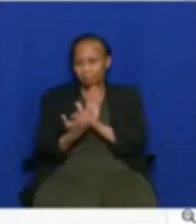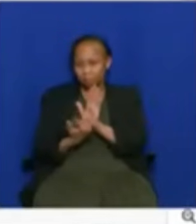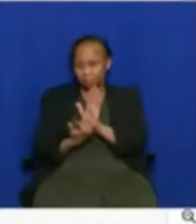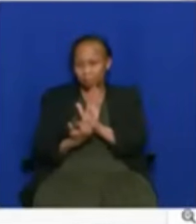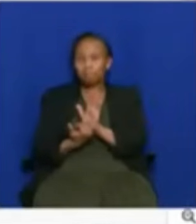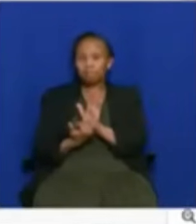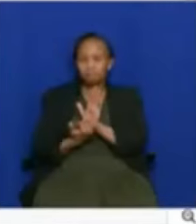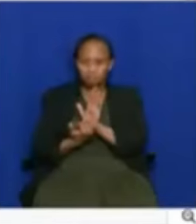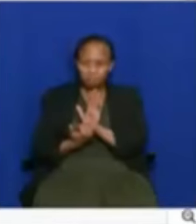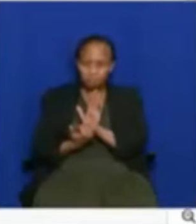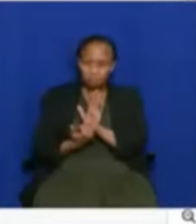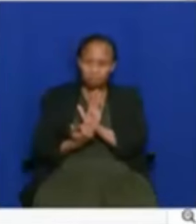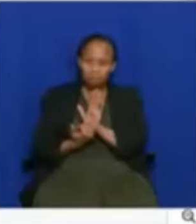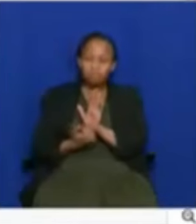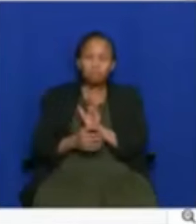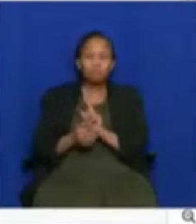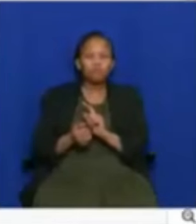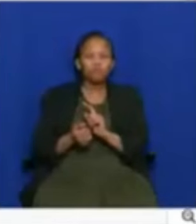Mrs. Mukwele.